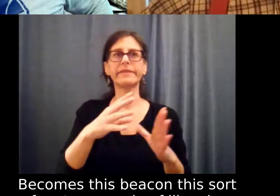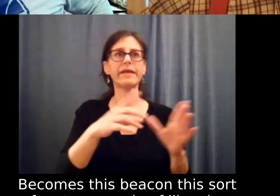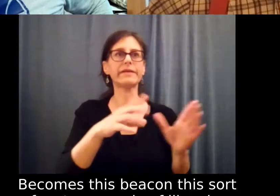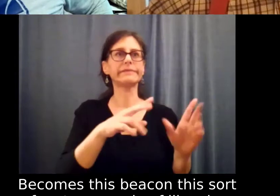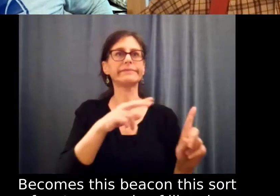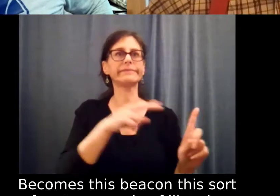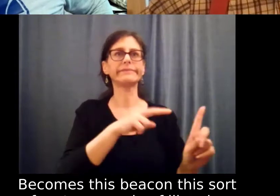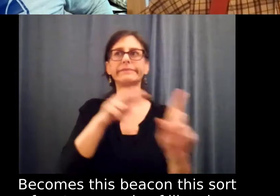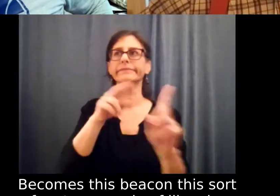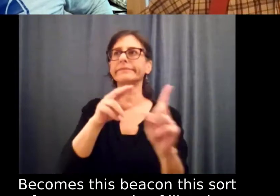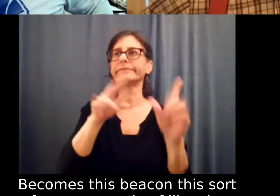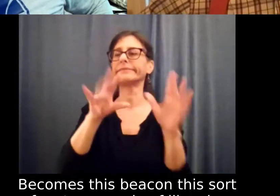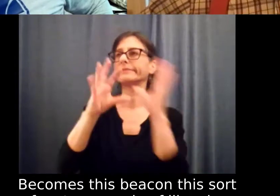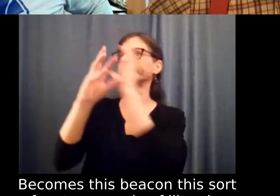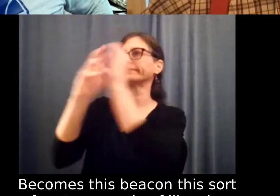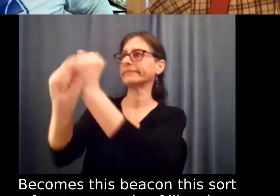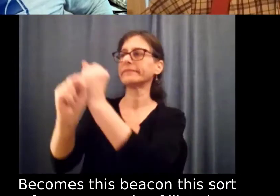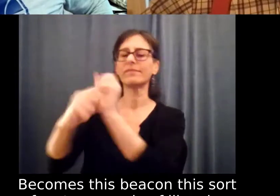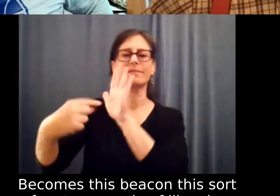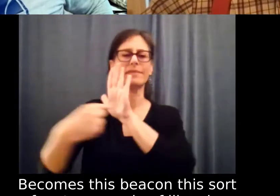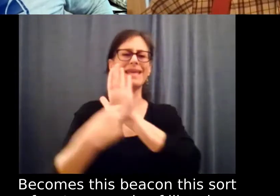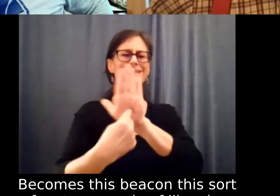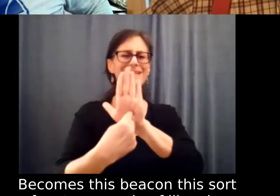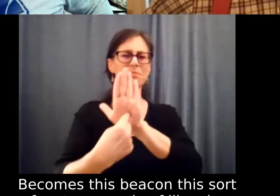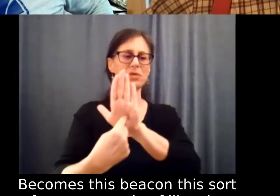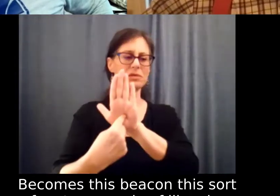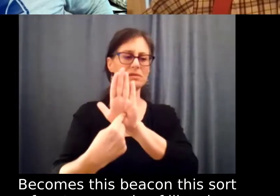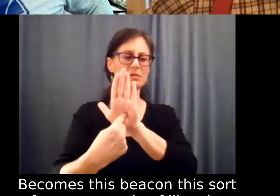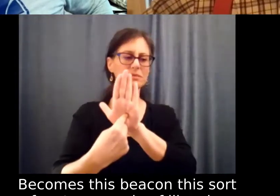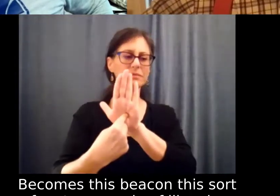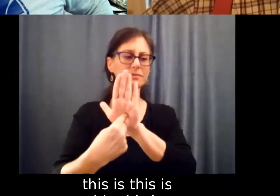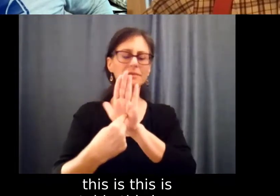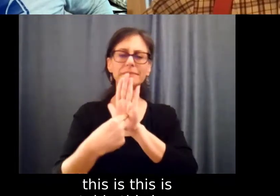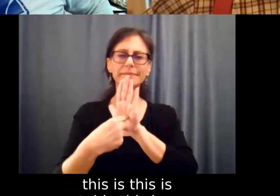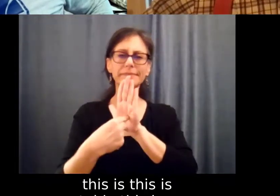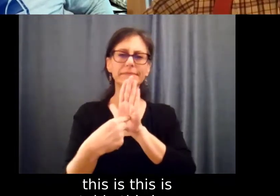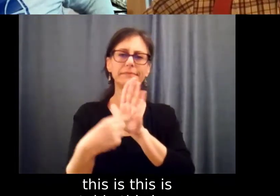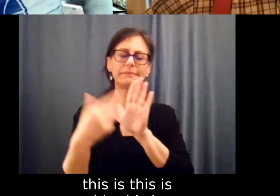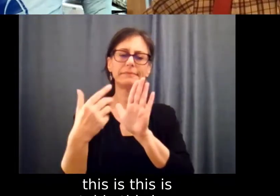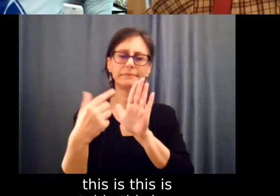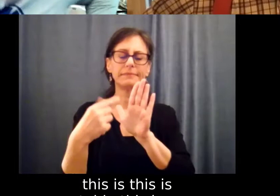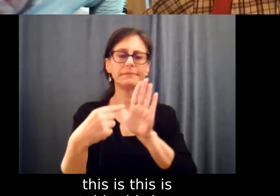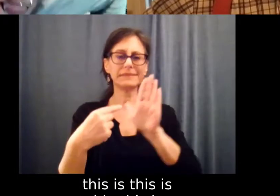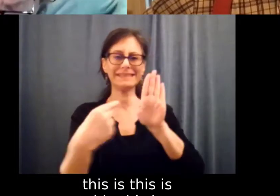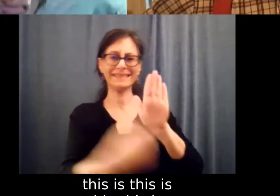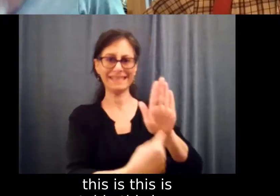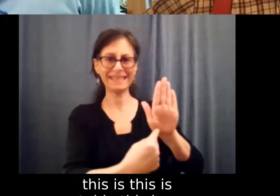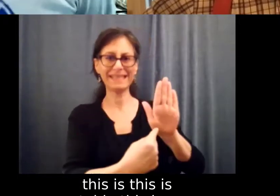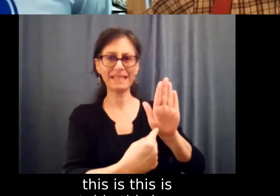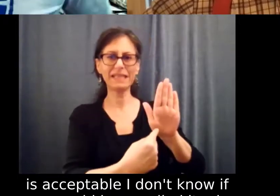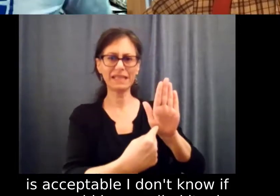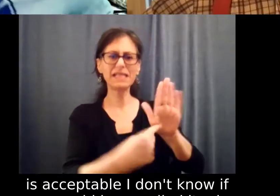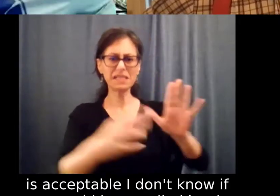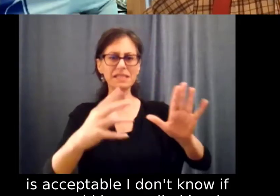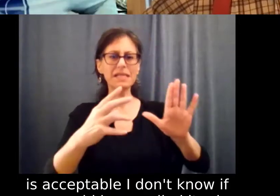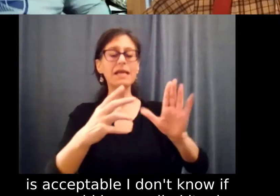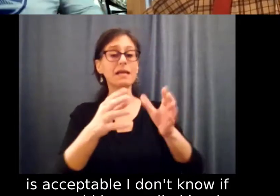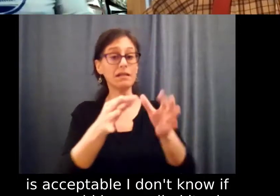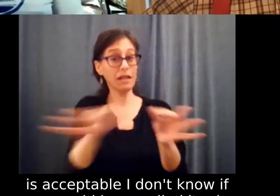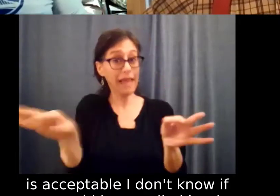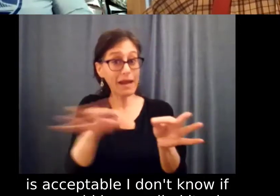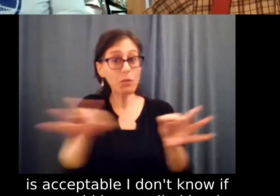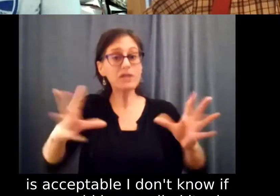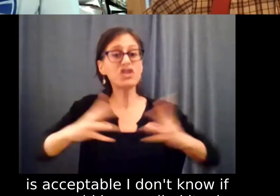go-to example of like, okay, this is acceptable. This language is